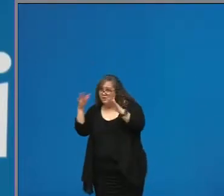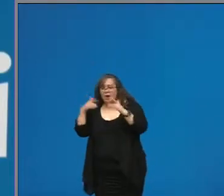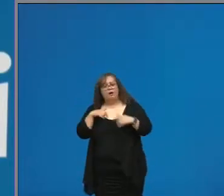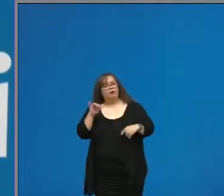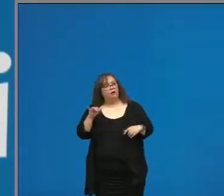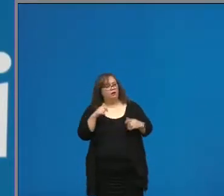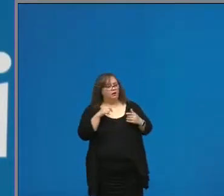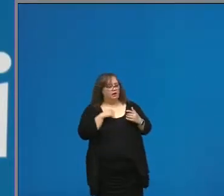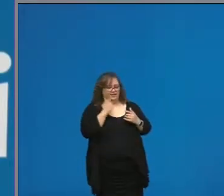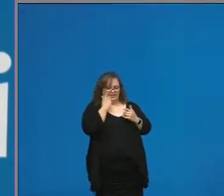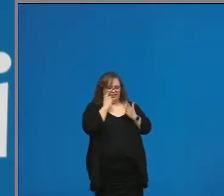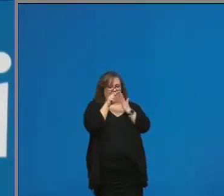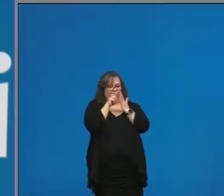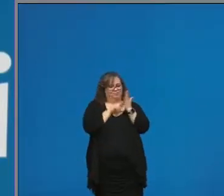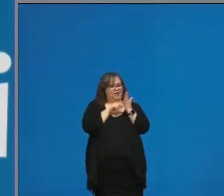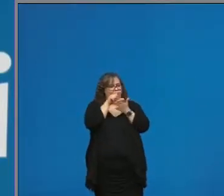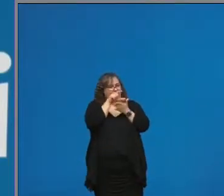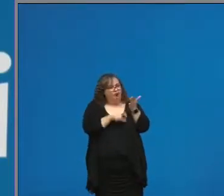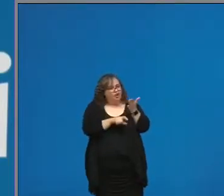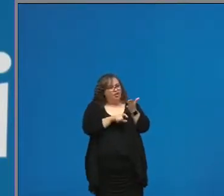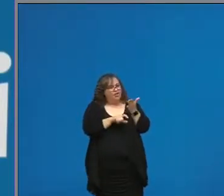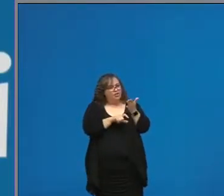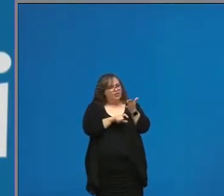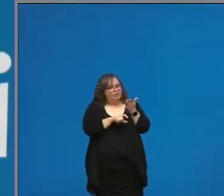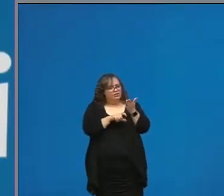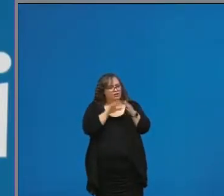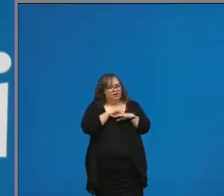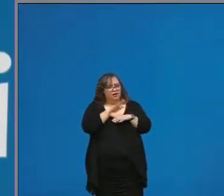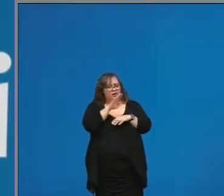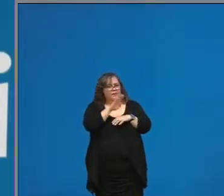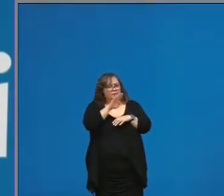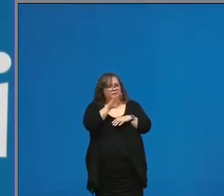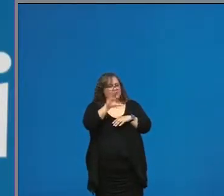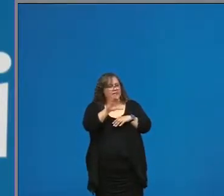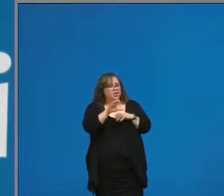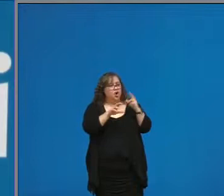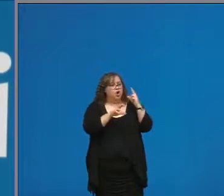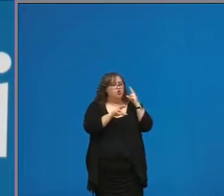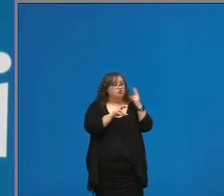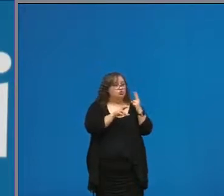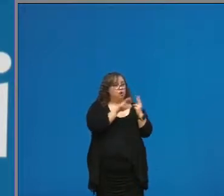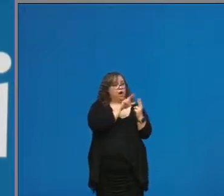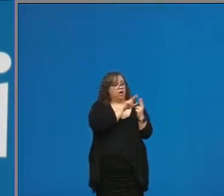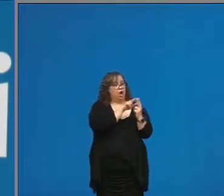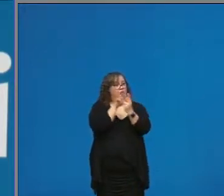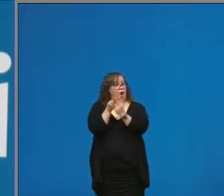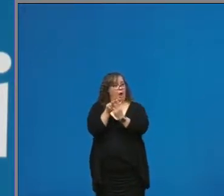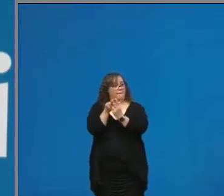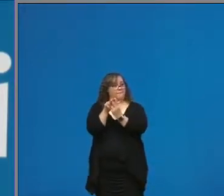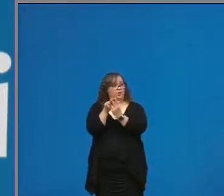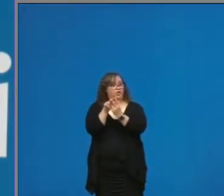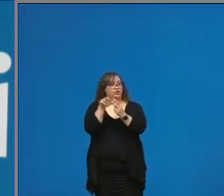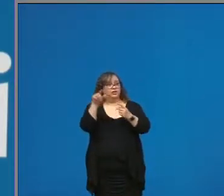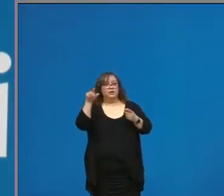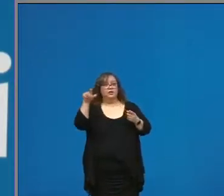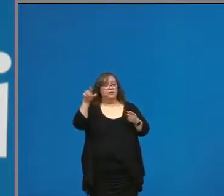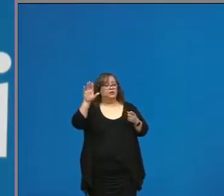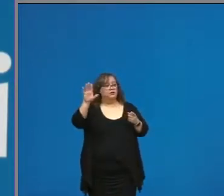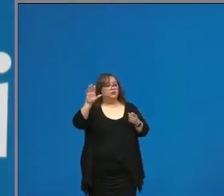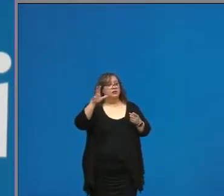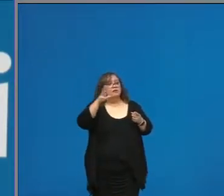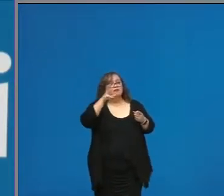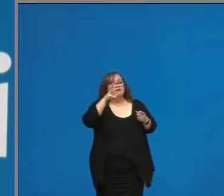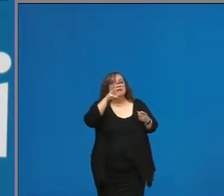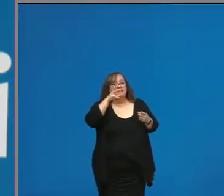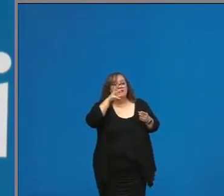BBC. Two couples lost a lawsuit against a farm nearby that has bells on their cows because it